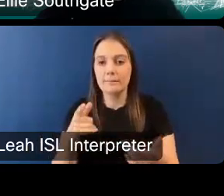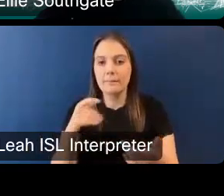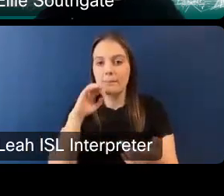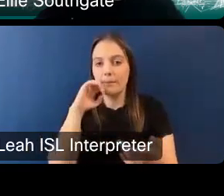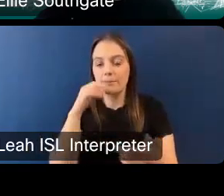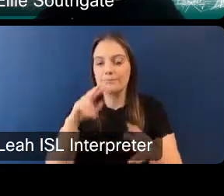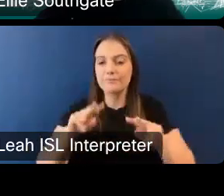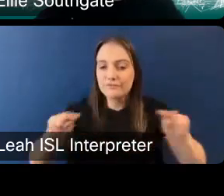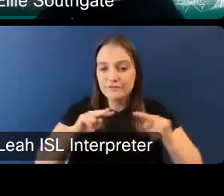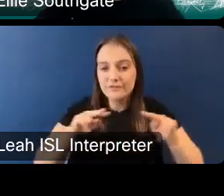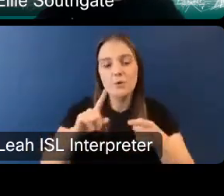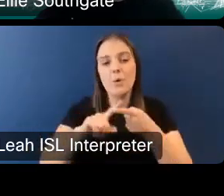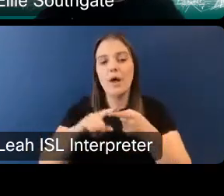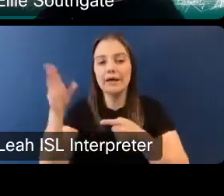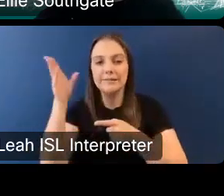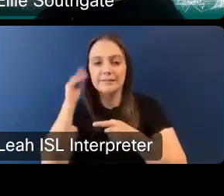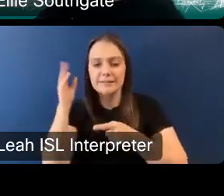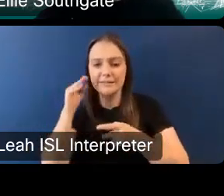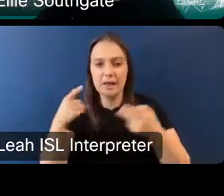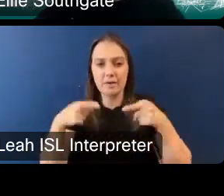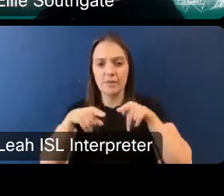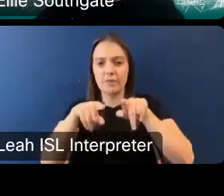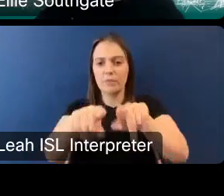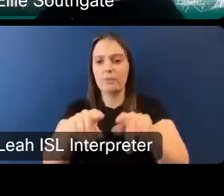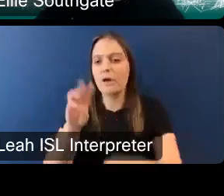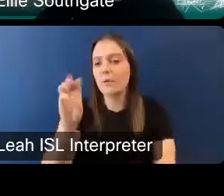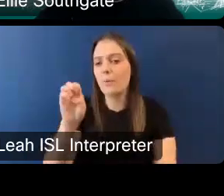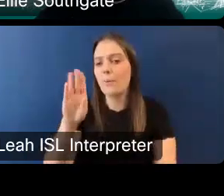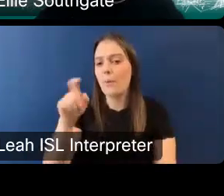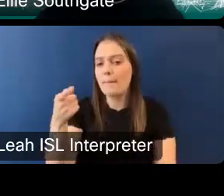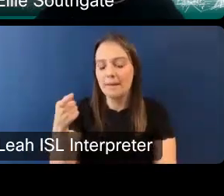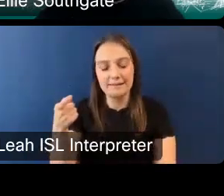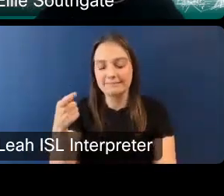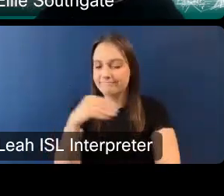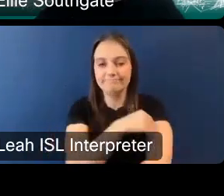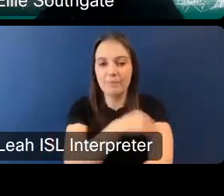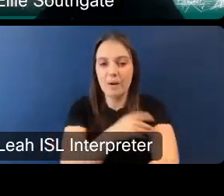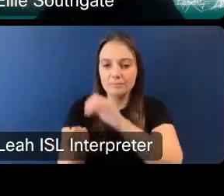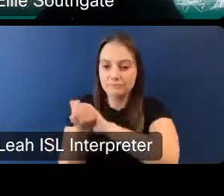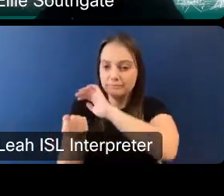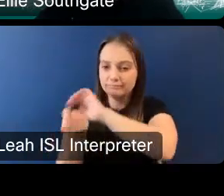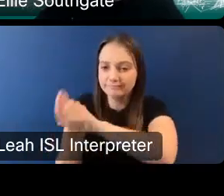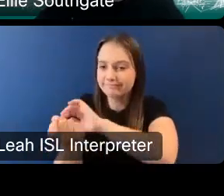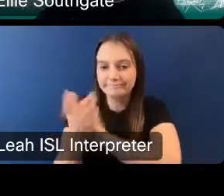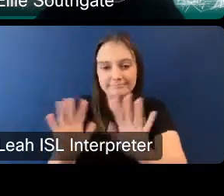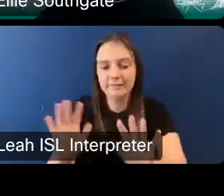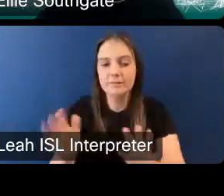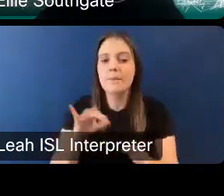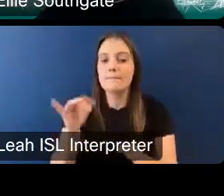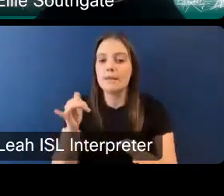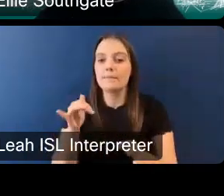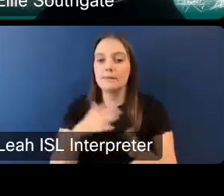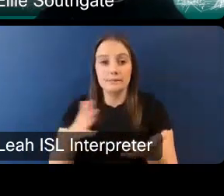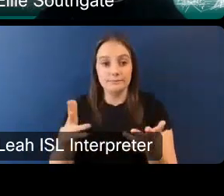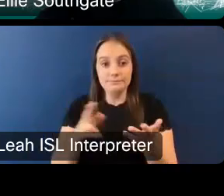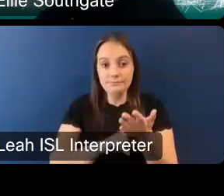video and the audio being streamed through WebEx can be problematic. So you might want to make use of